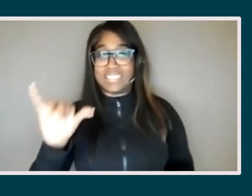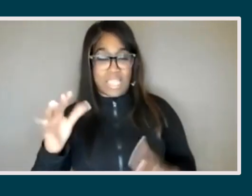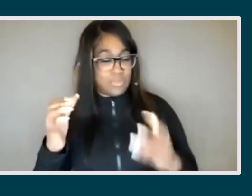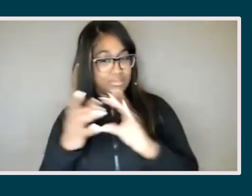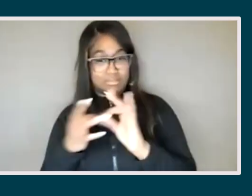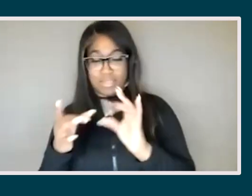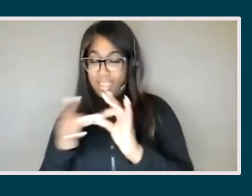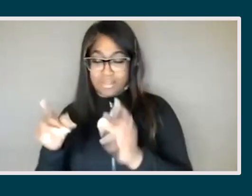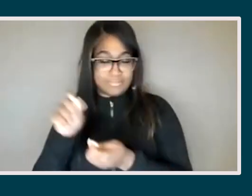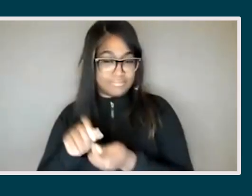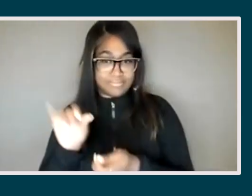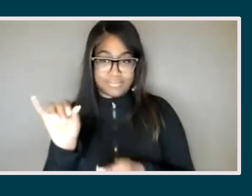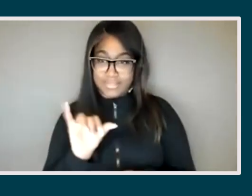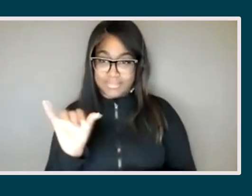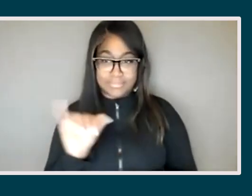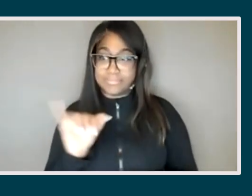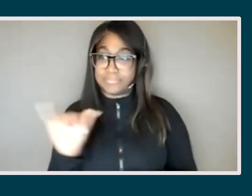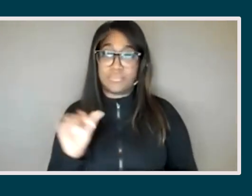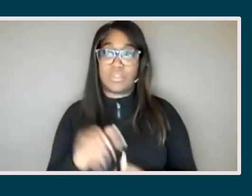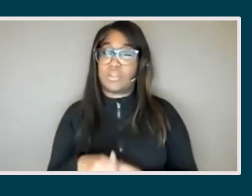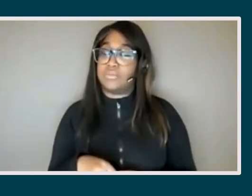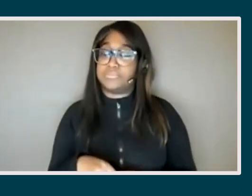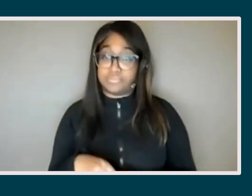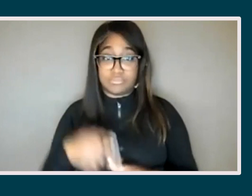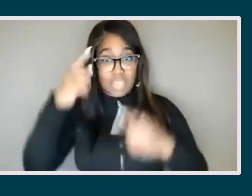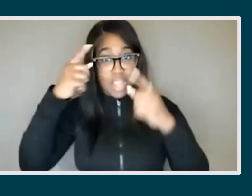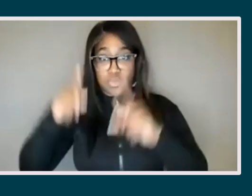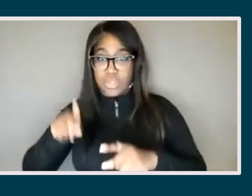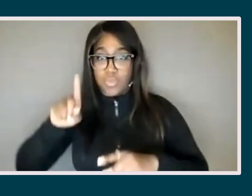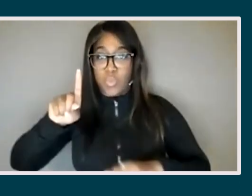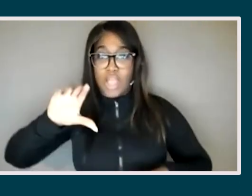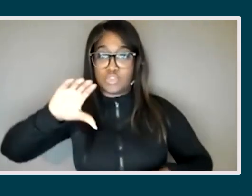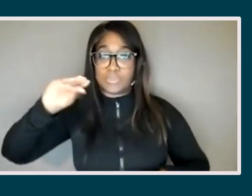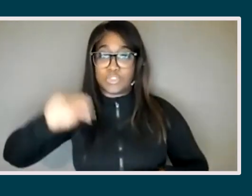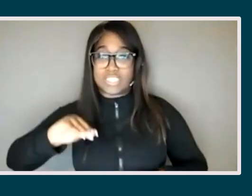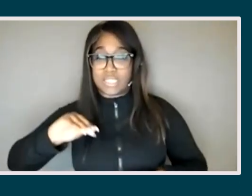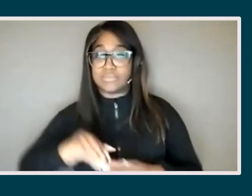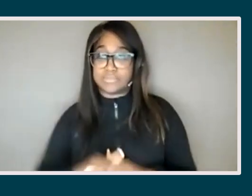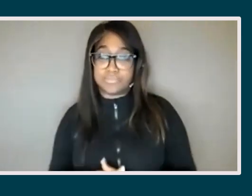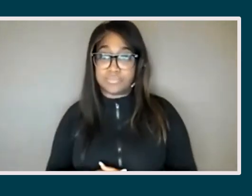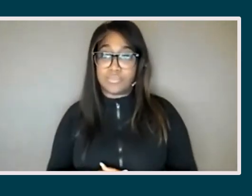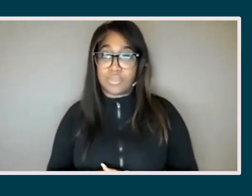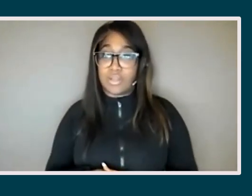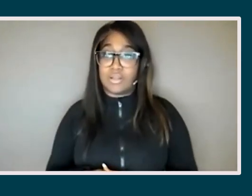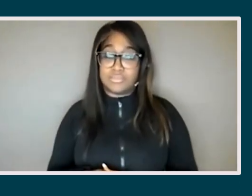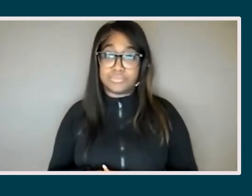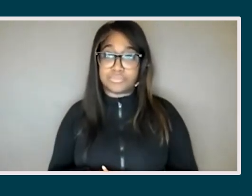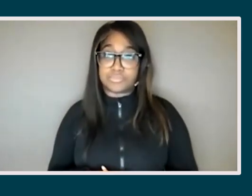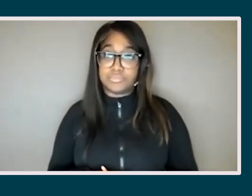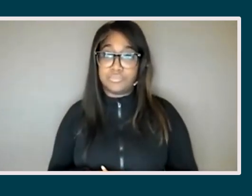thing. So I agree 100%. It is continuing